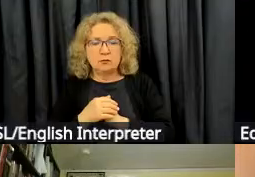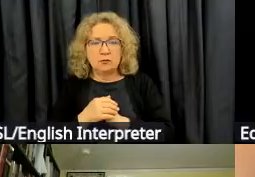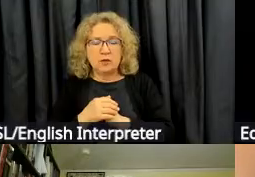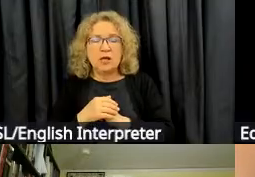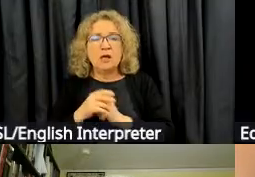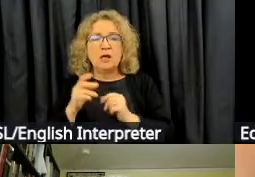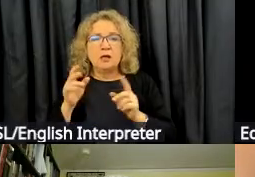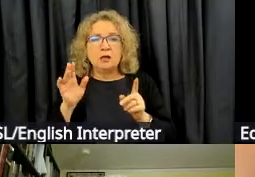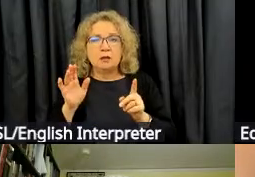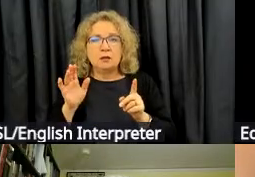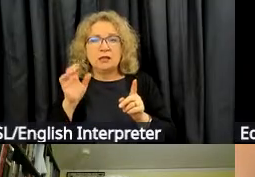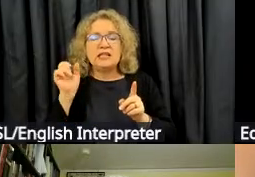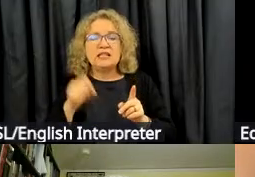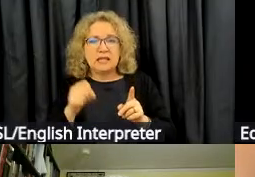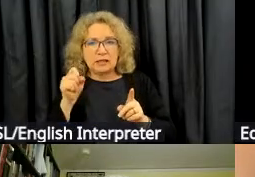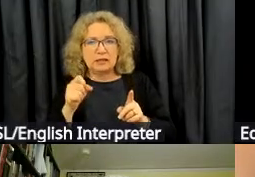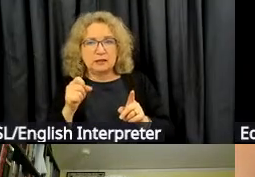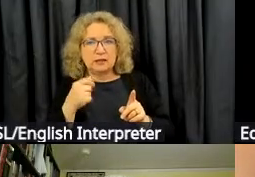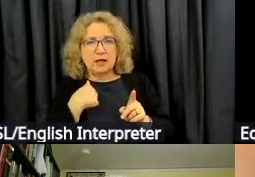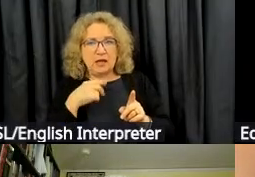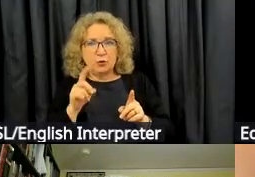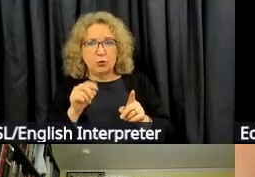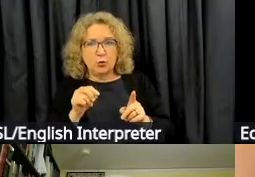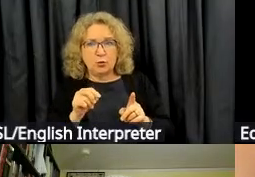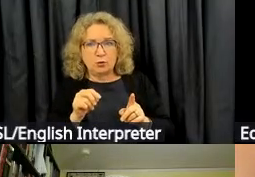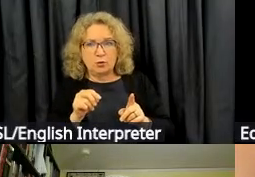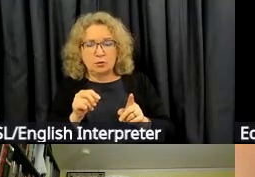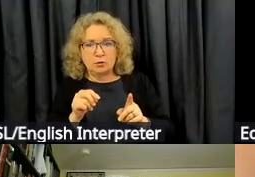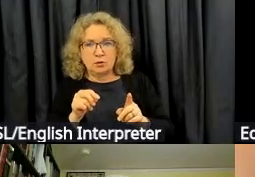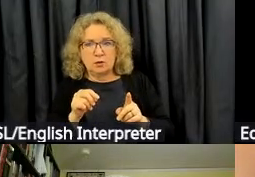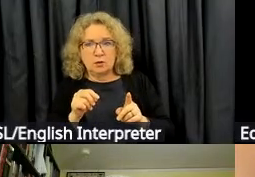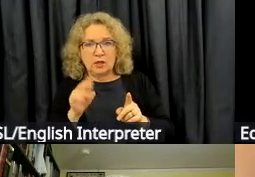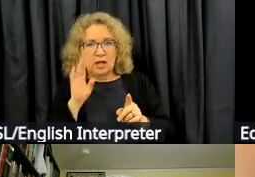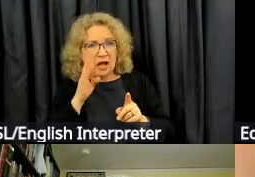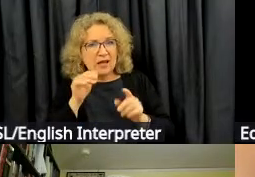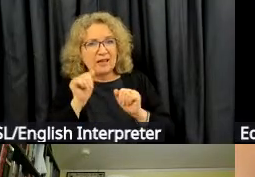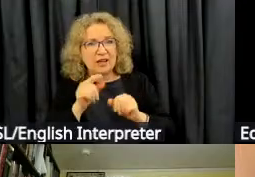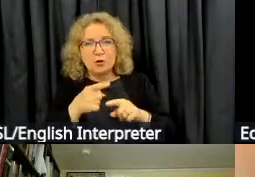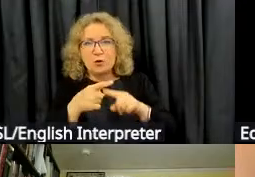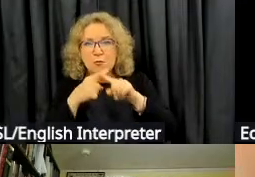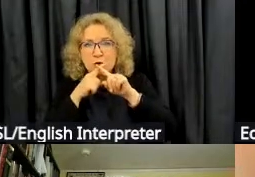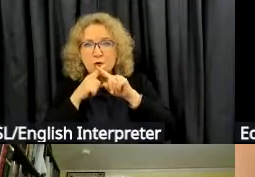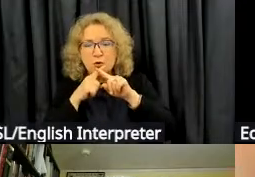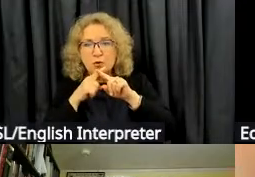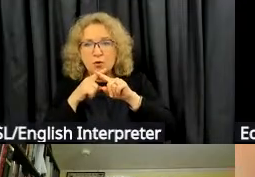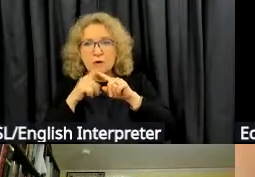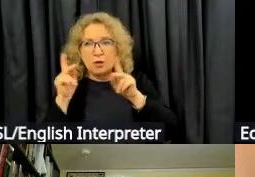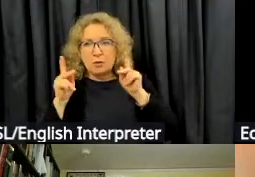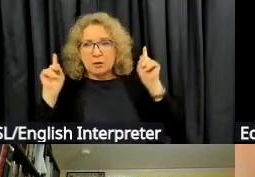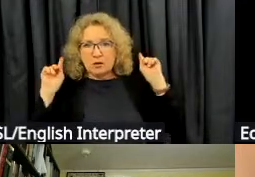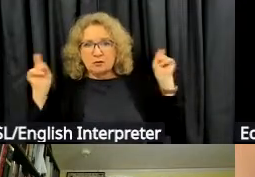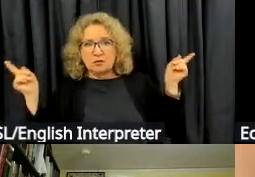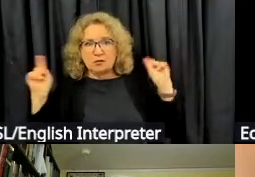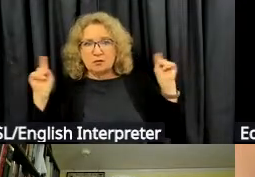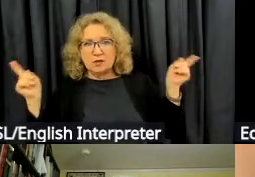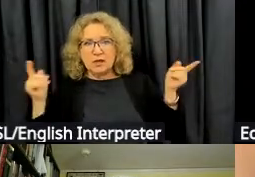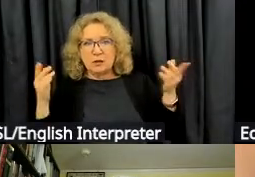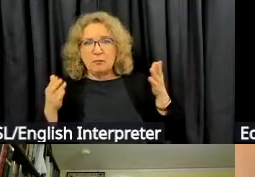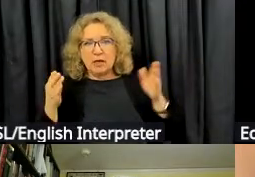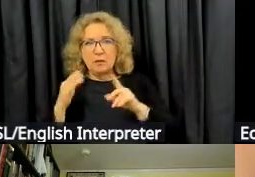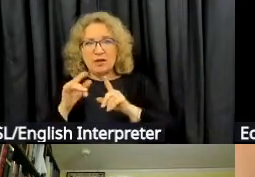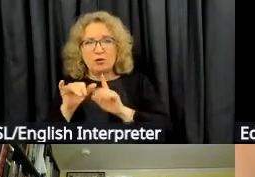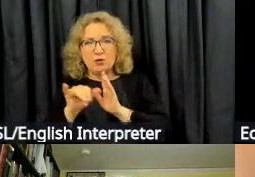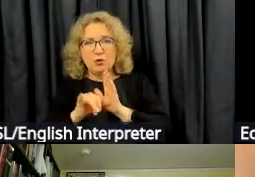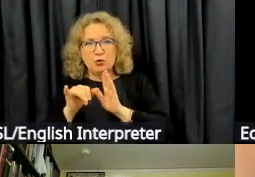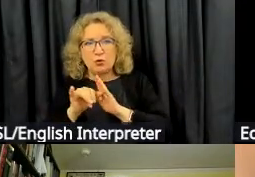Yeah, yes, I do. Hi, can you mute it sounds like maybe YouTube might be playing at the same